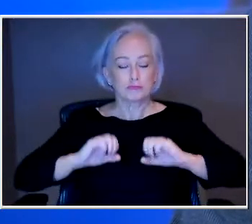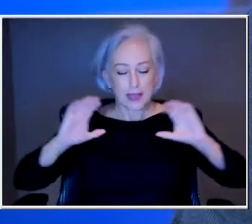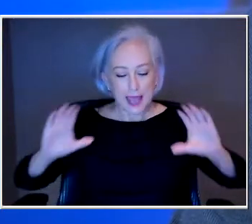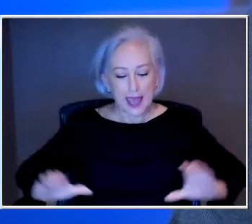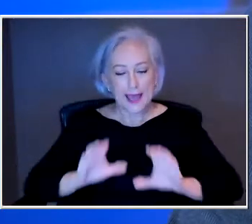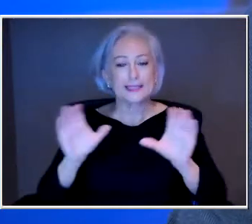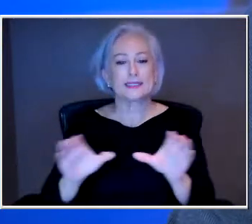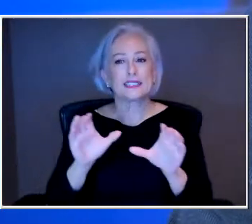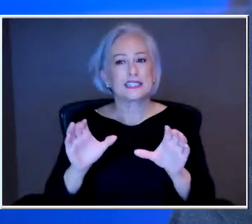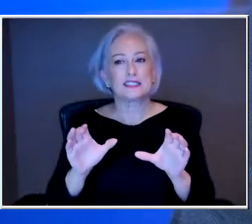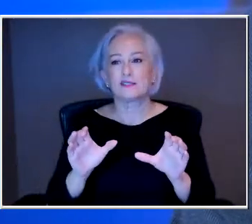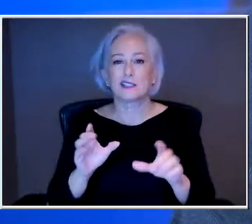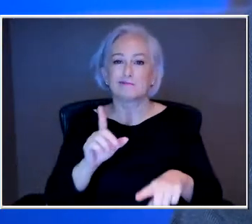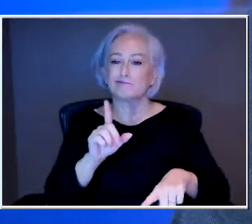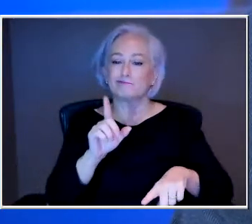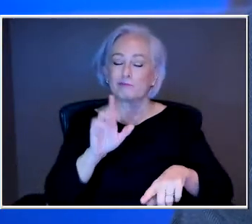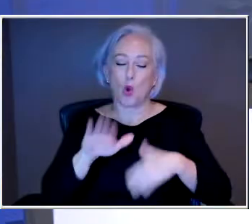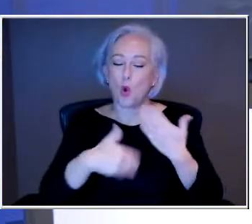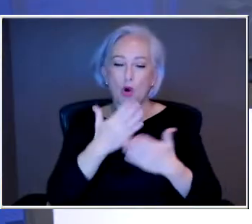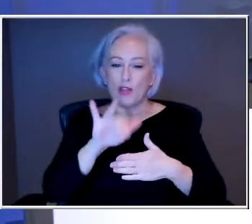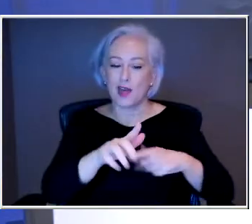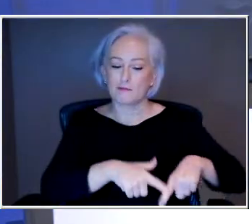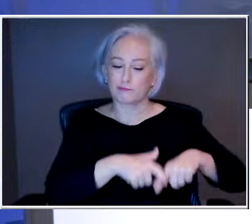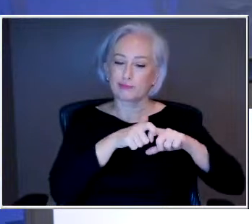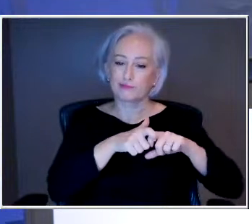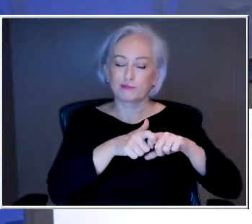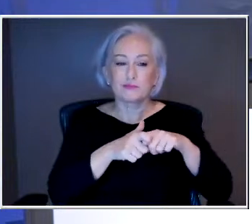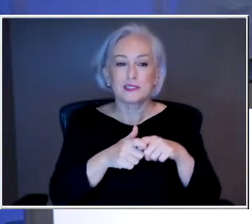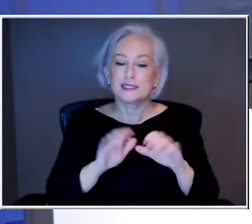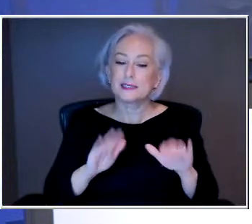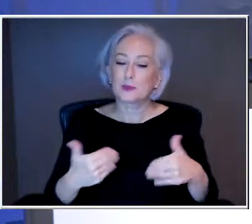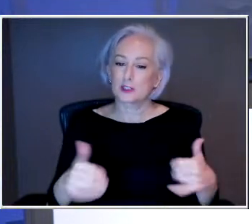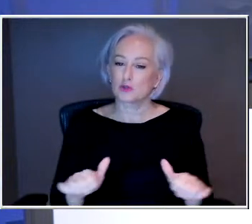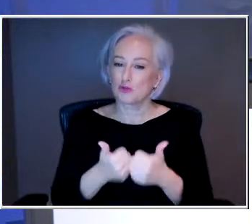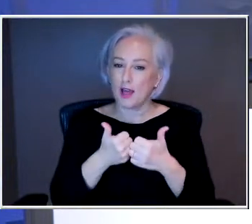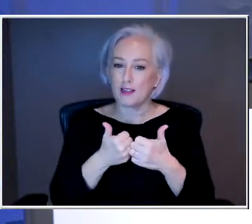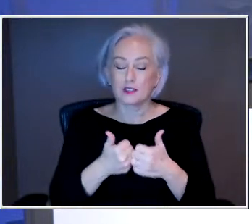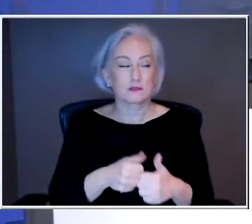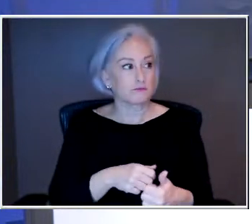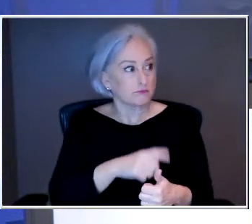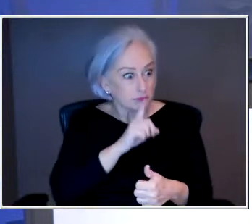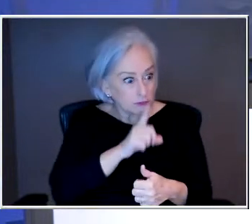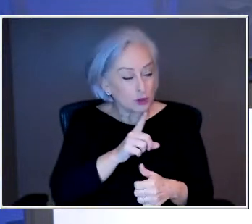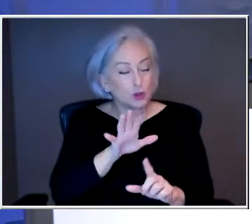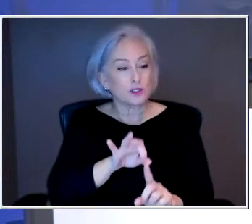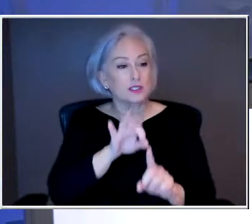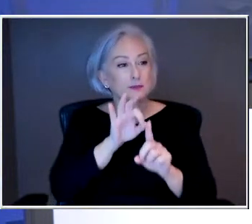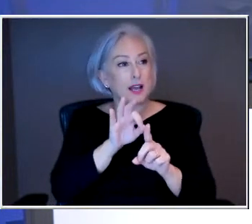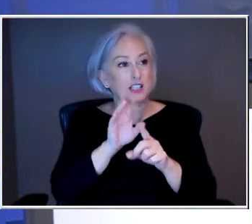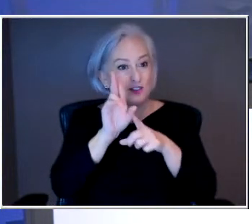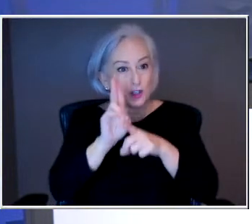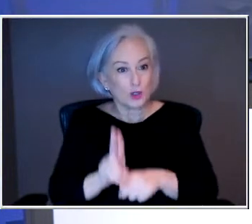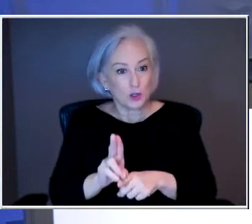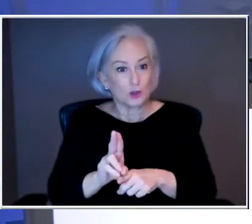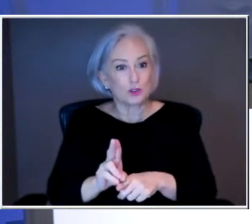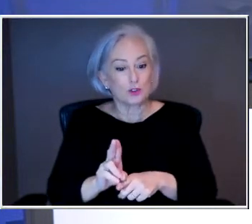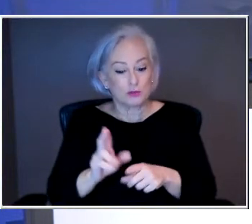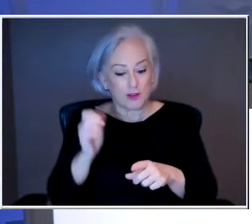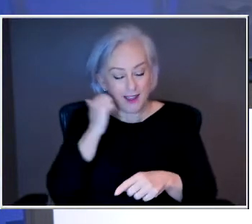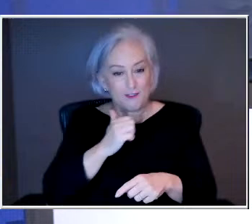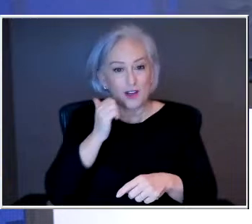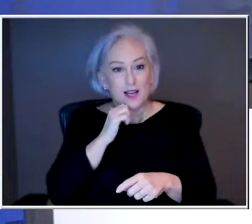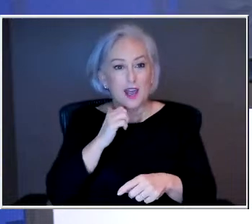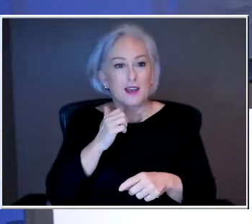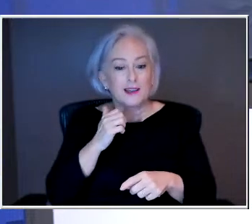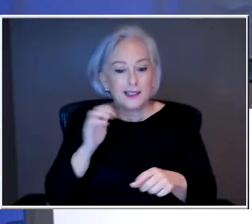doing. So it was challenging. Especially if you're used to being up and at 'em every day, running around with your kids and